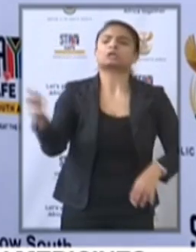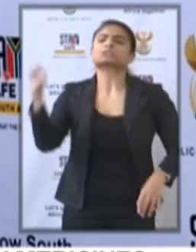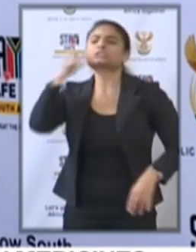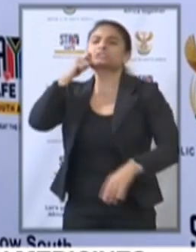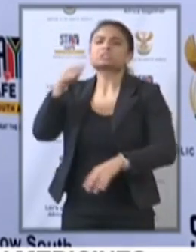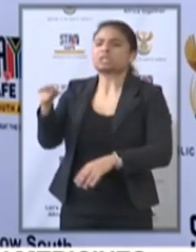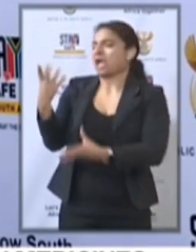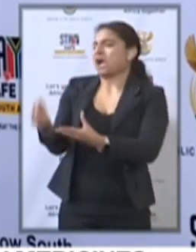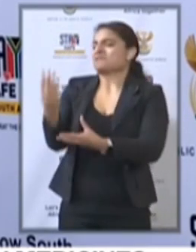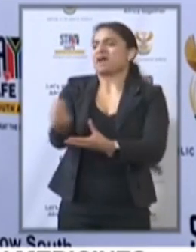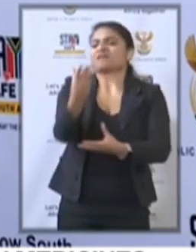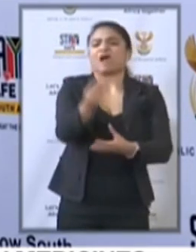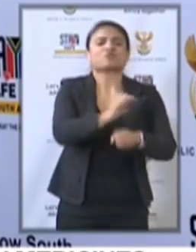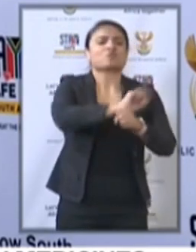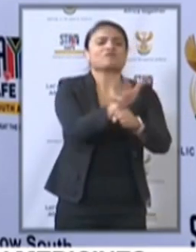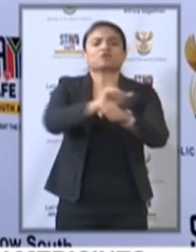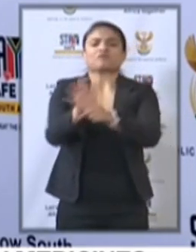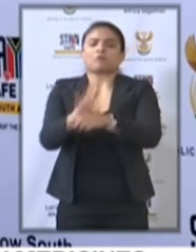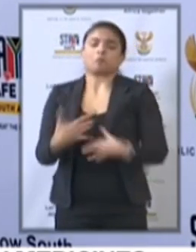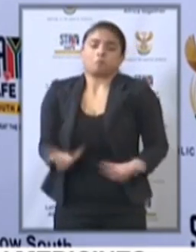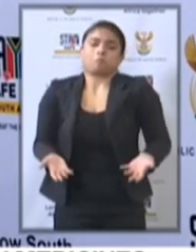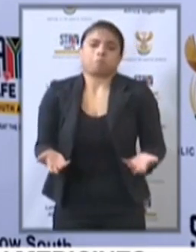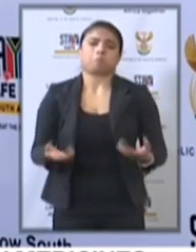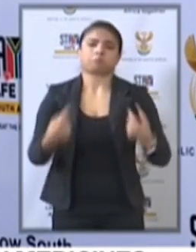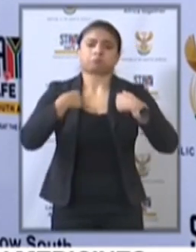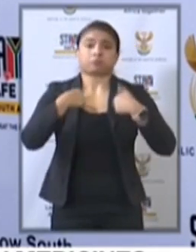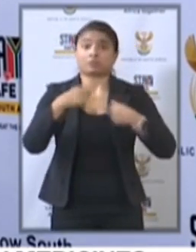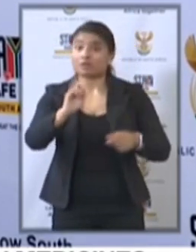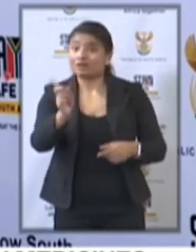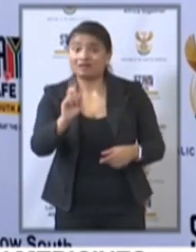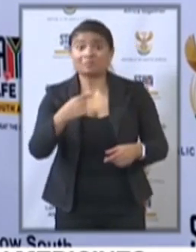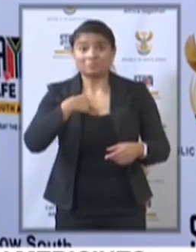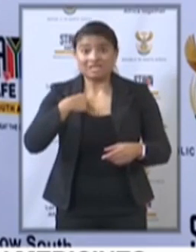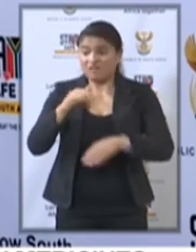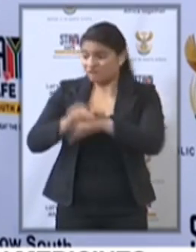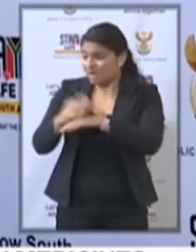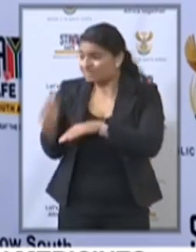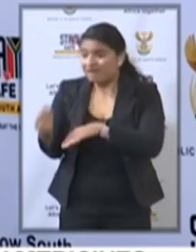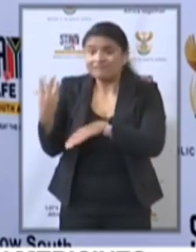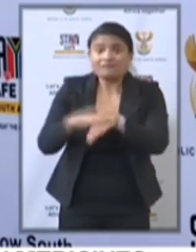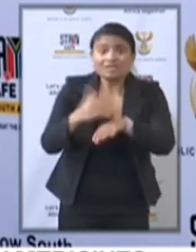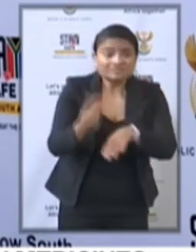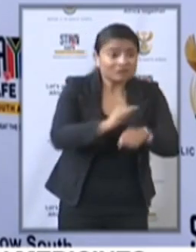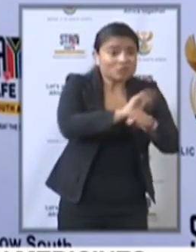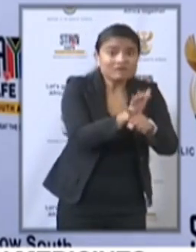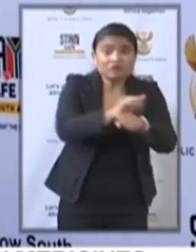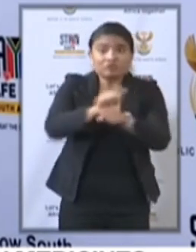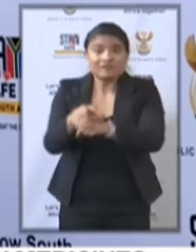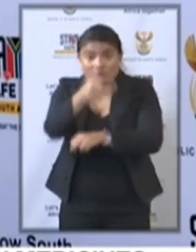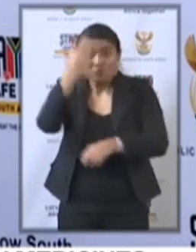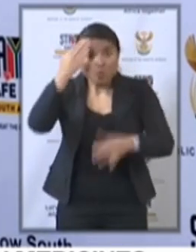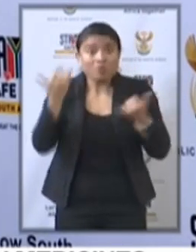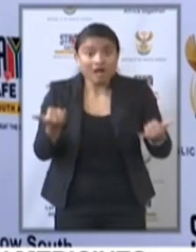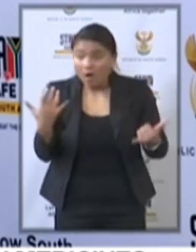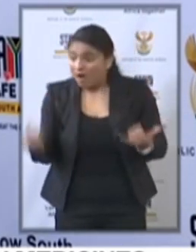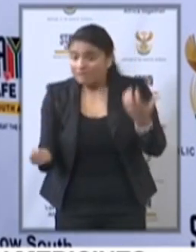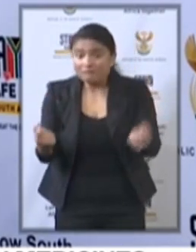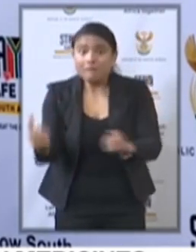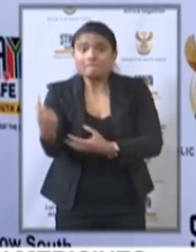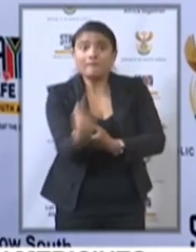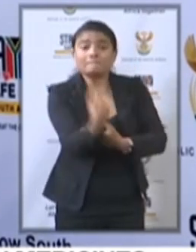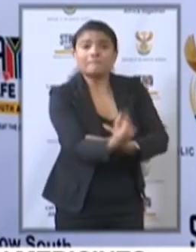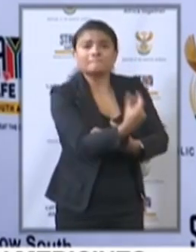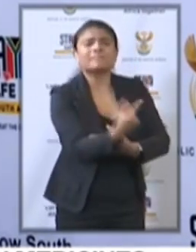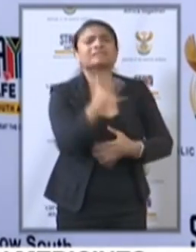is concerned about saving lives, as we say in our own theme, whilst at the same time attempting to finish